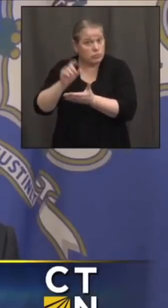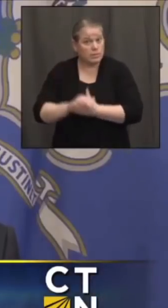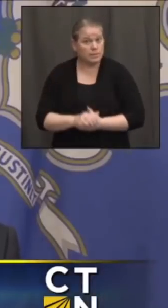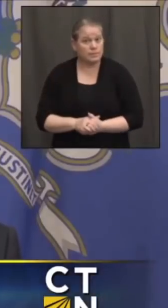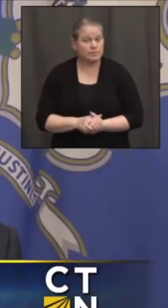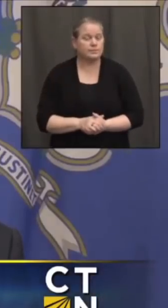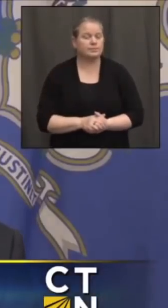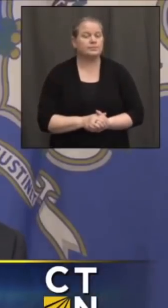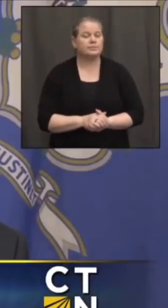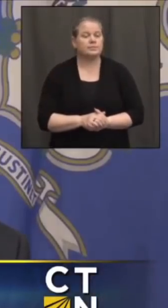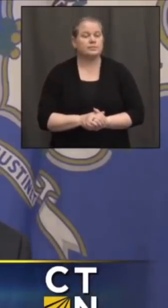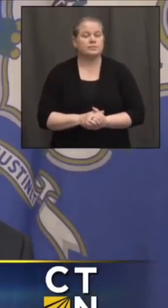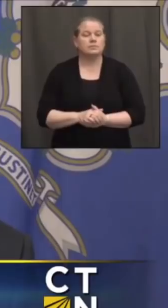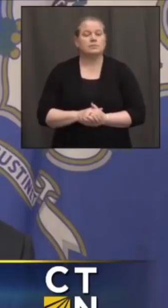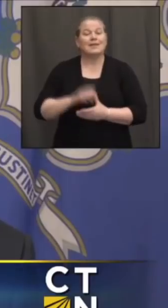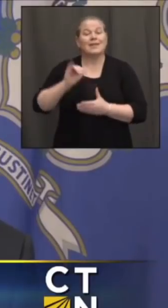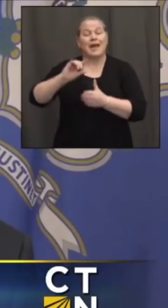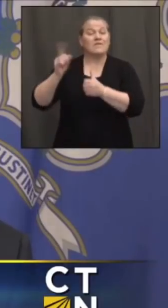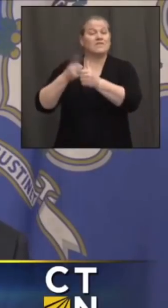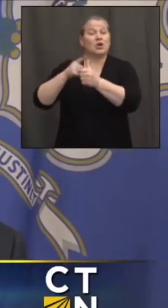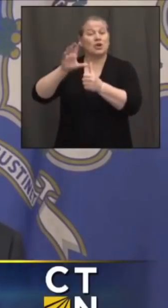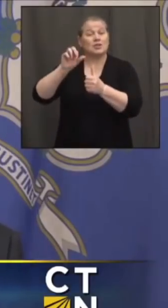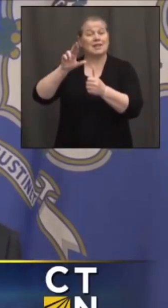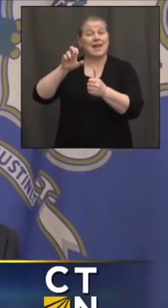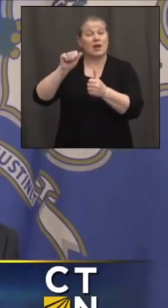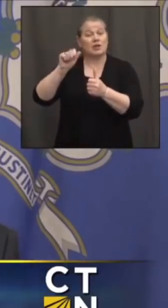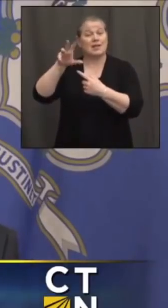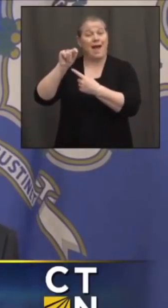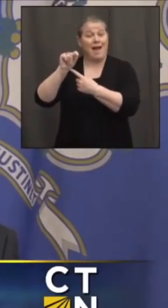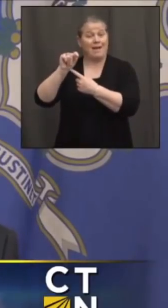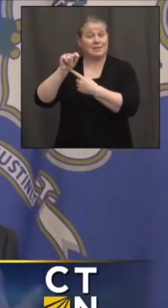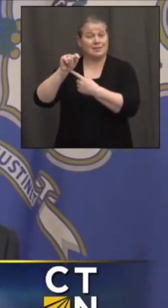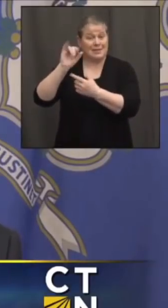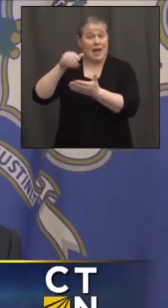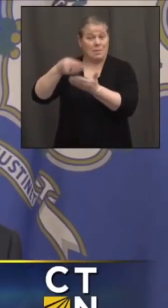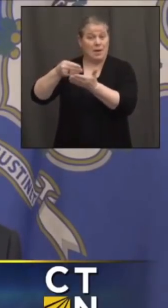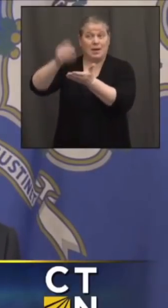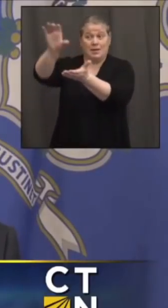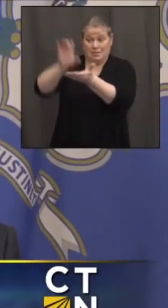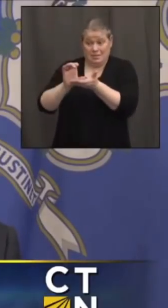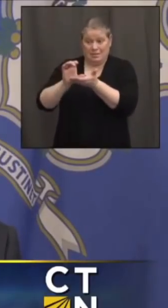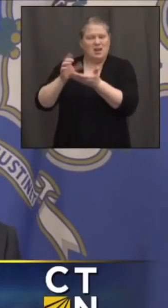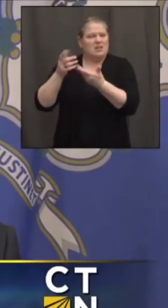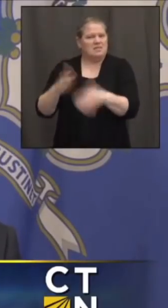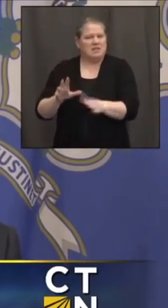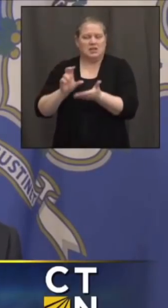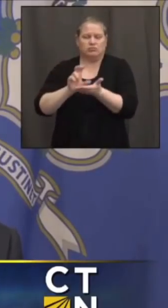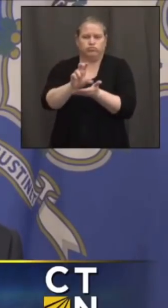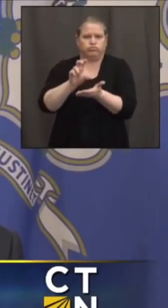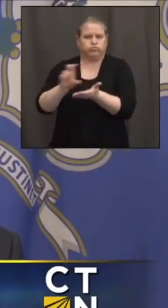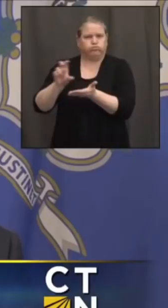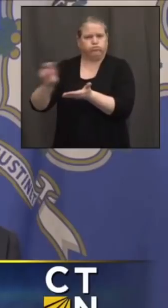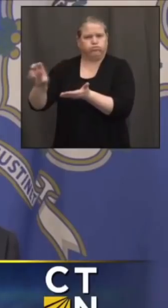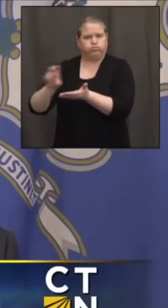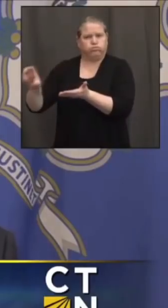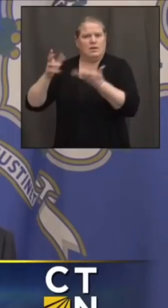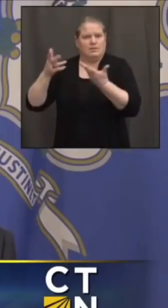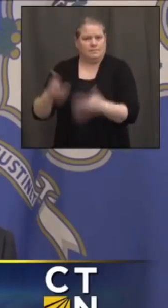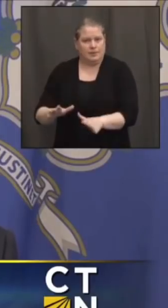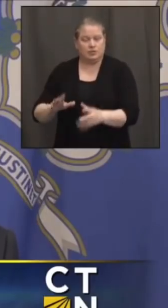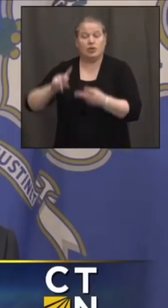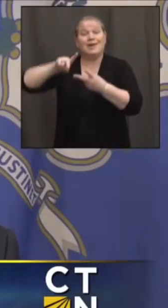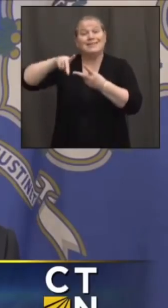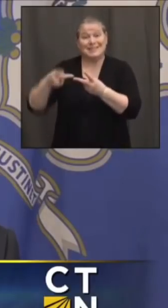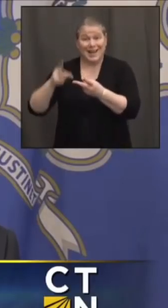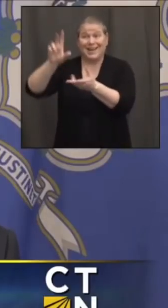been allocated. There was a second round of HEROES or CARES Act funding. It was allocated, I think, in December. That has not